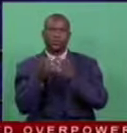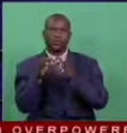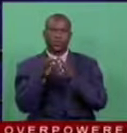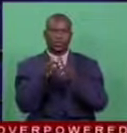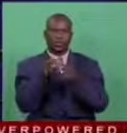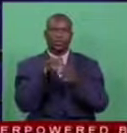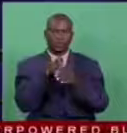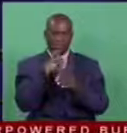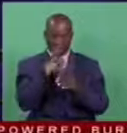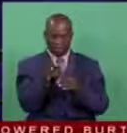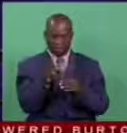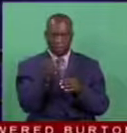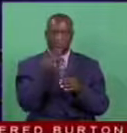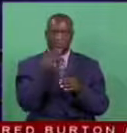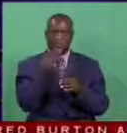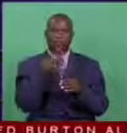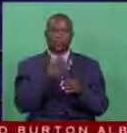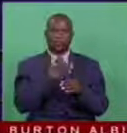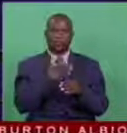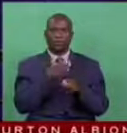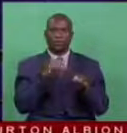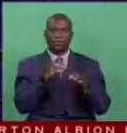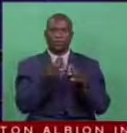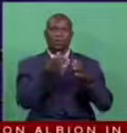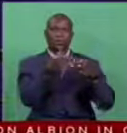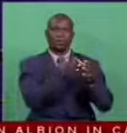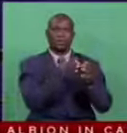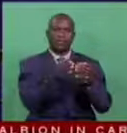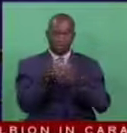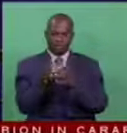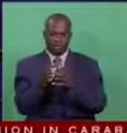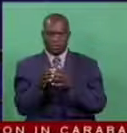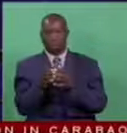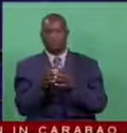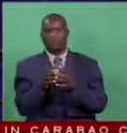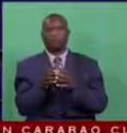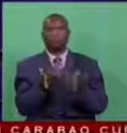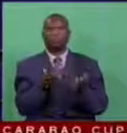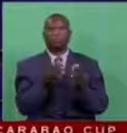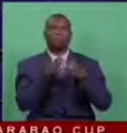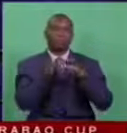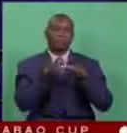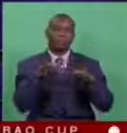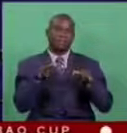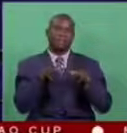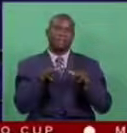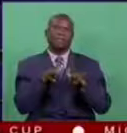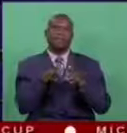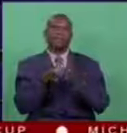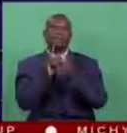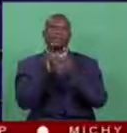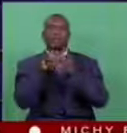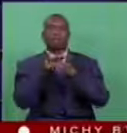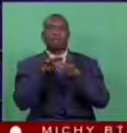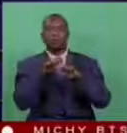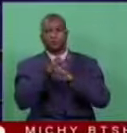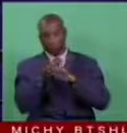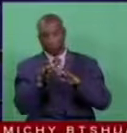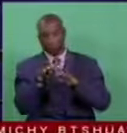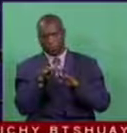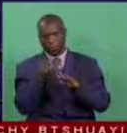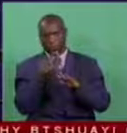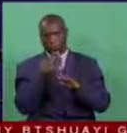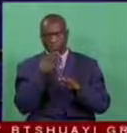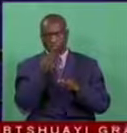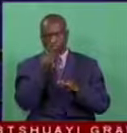that they are able to work at community level to foster peace, prevent conflict, as well as preach the message for peace. So just some